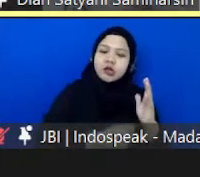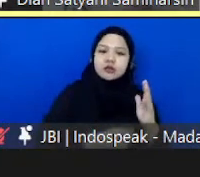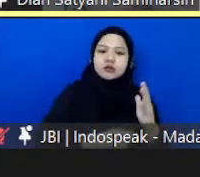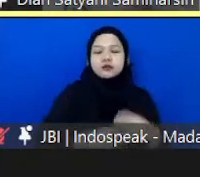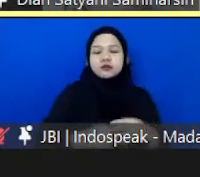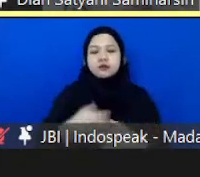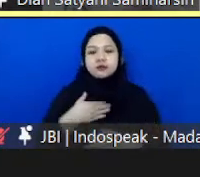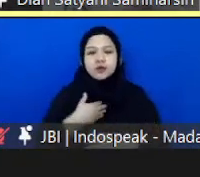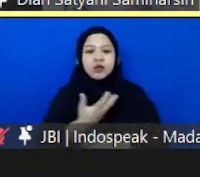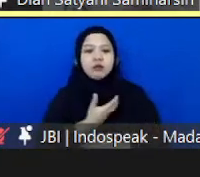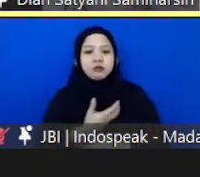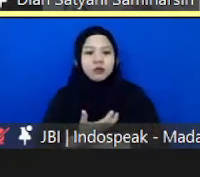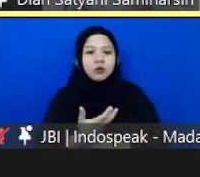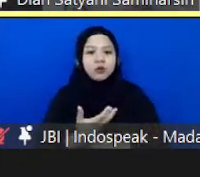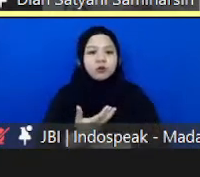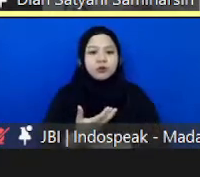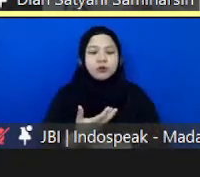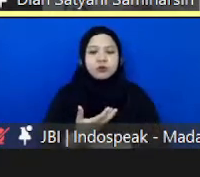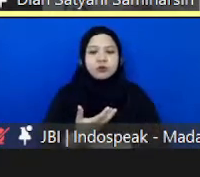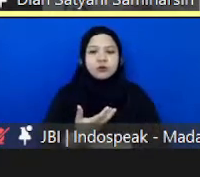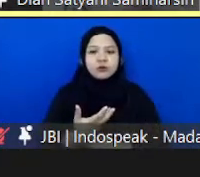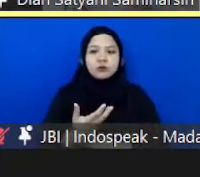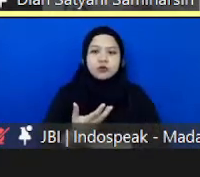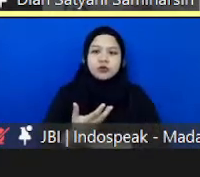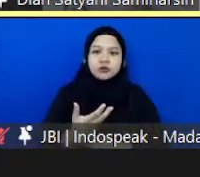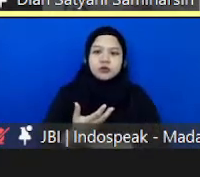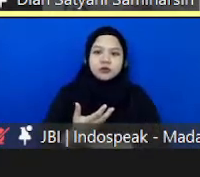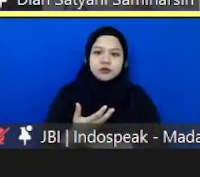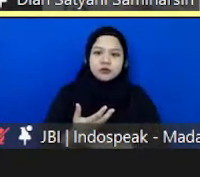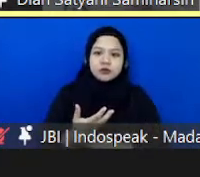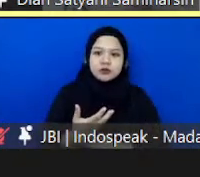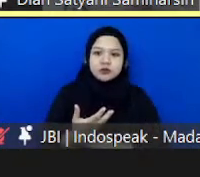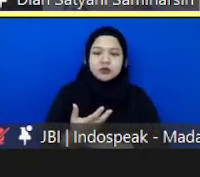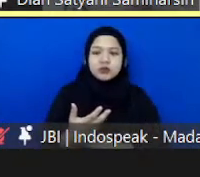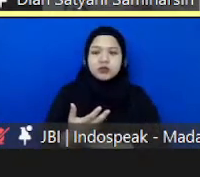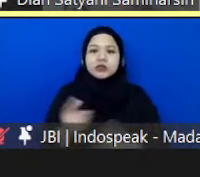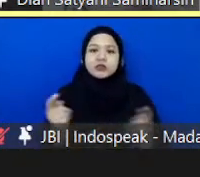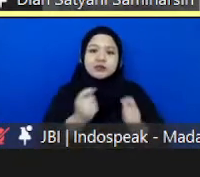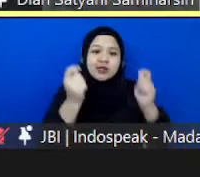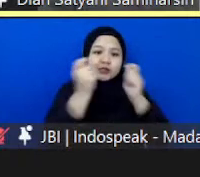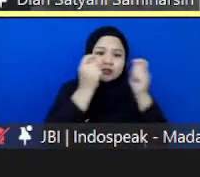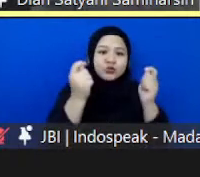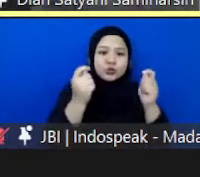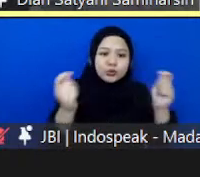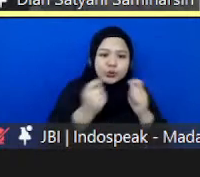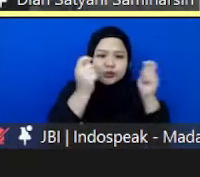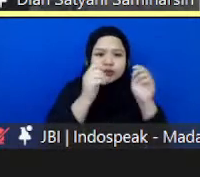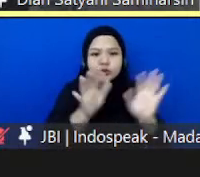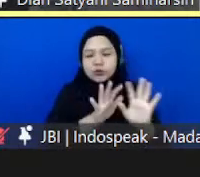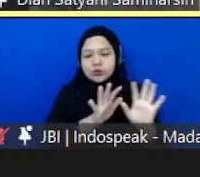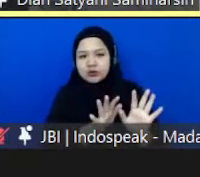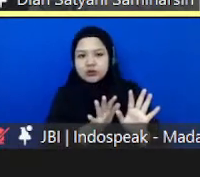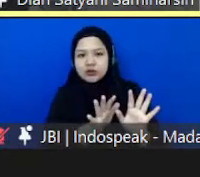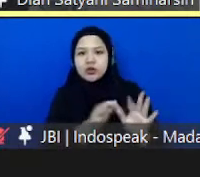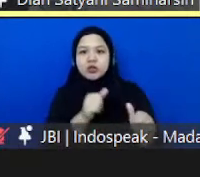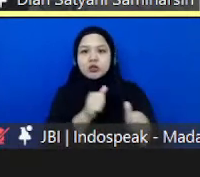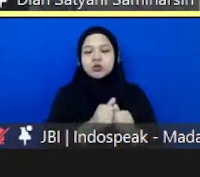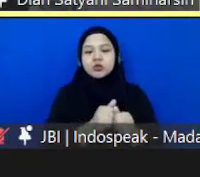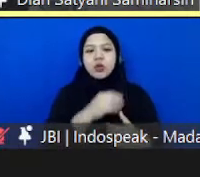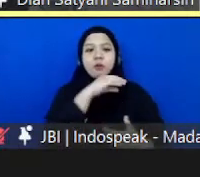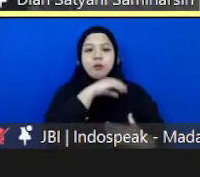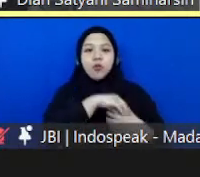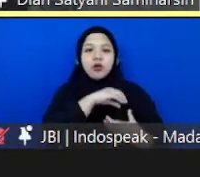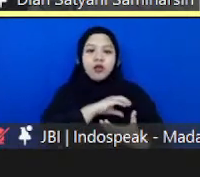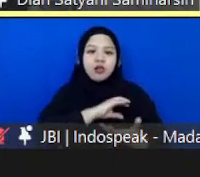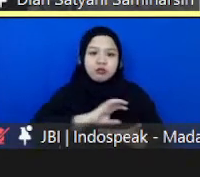to end with questions on what does success look like and what are the modalities to ensure